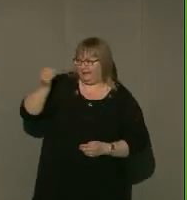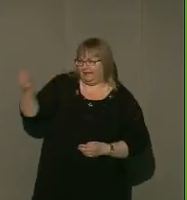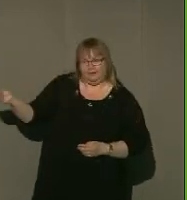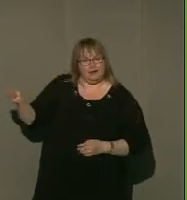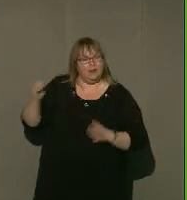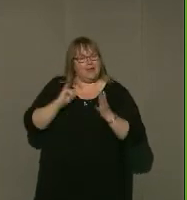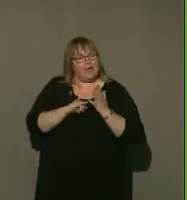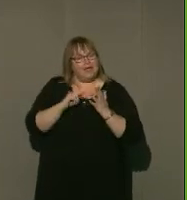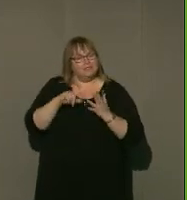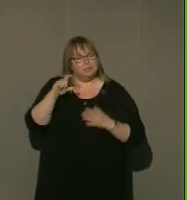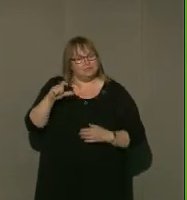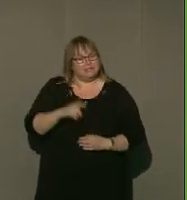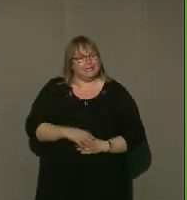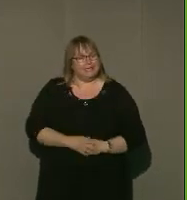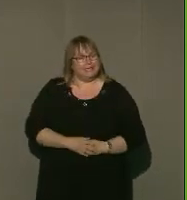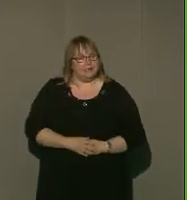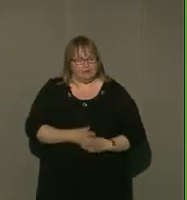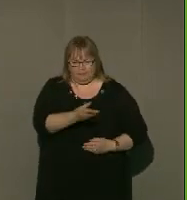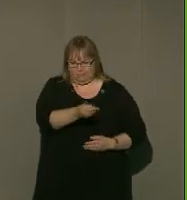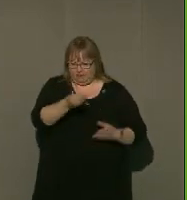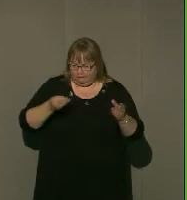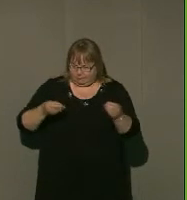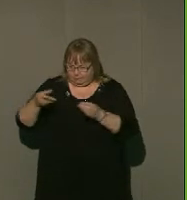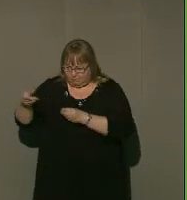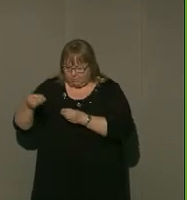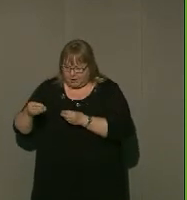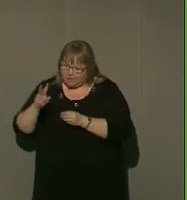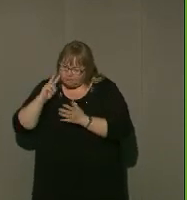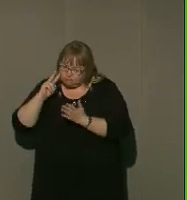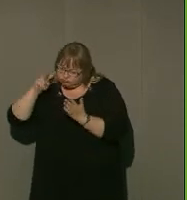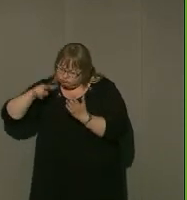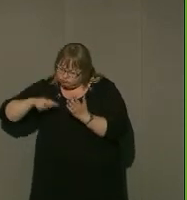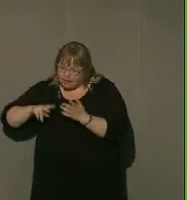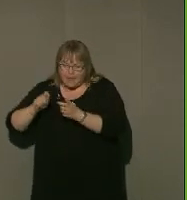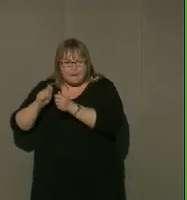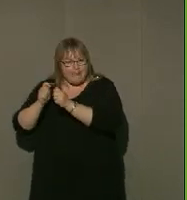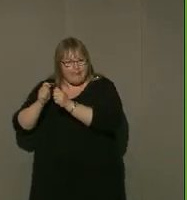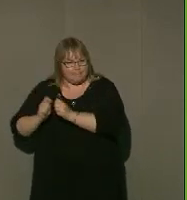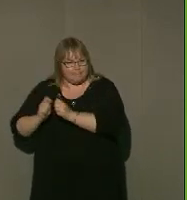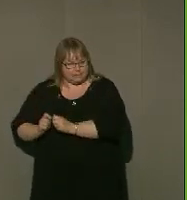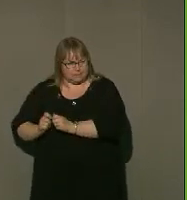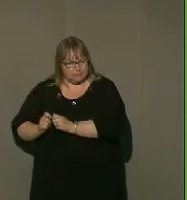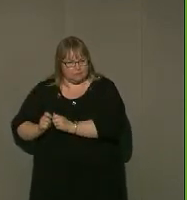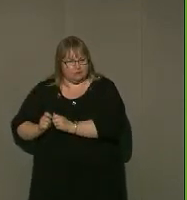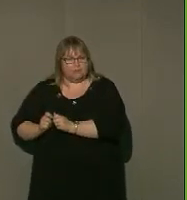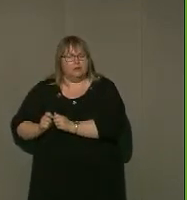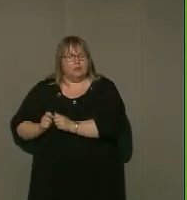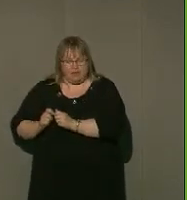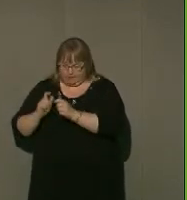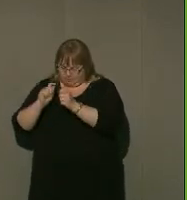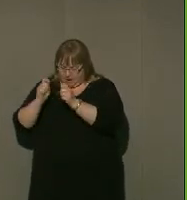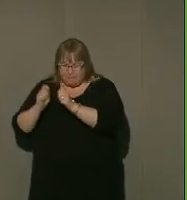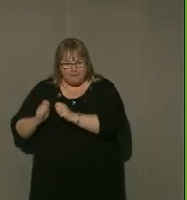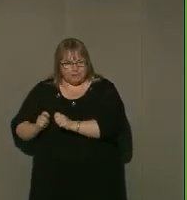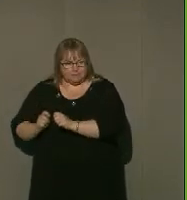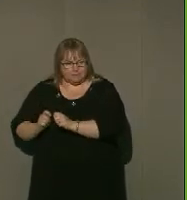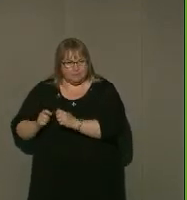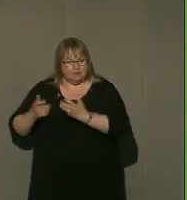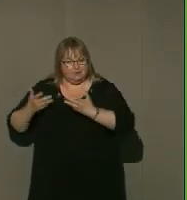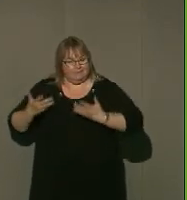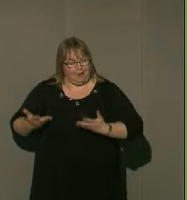SOC. Various other people have amended it, and that document with its amendments is what we're